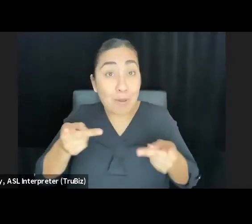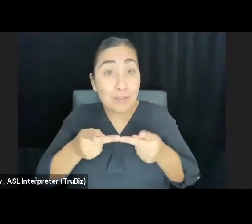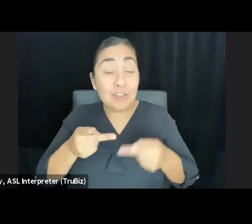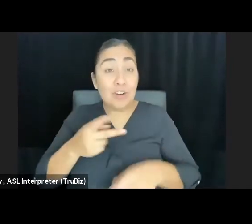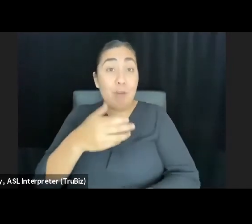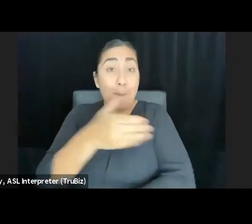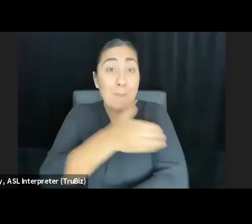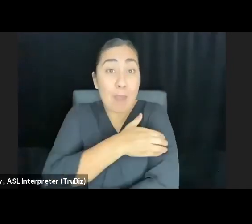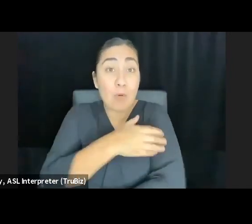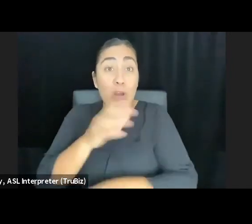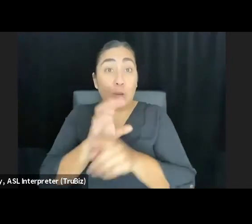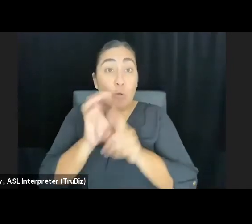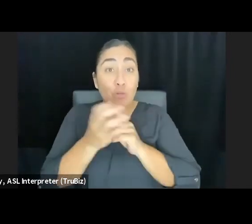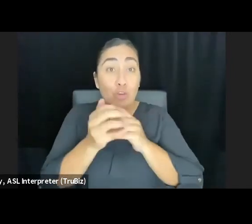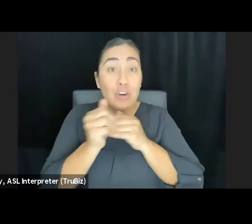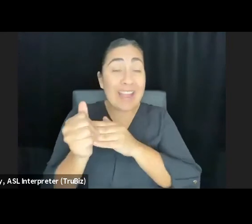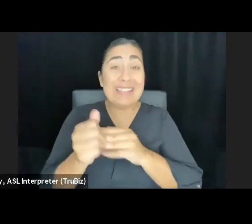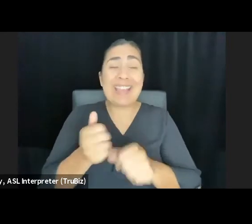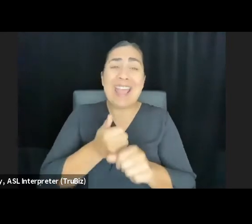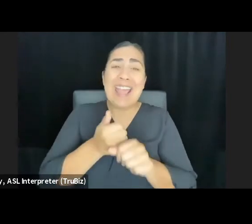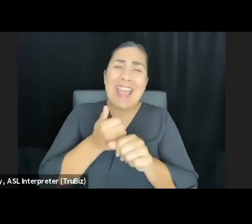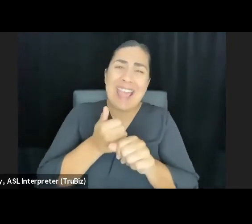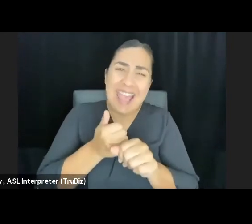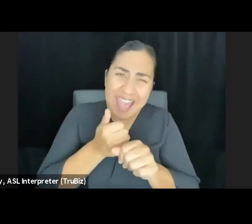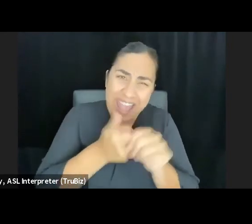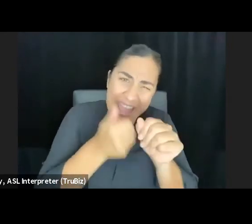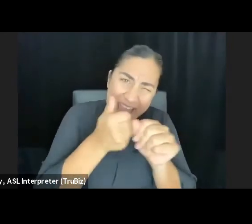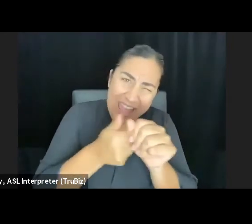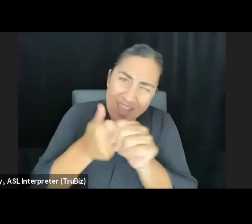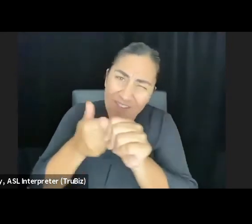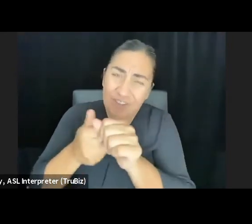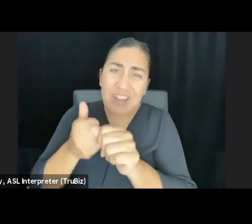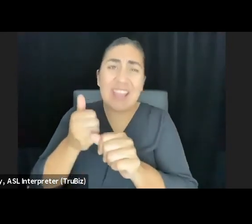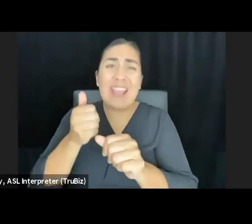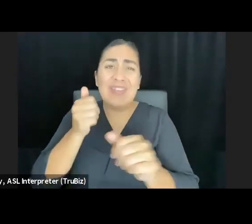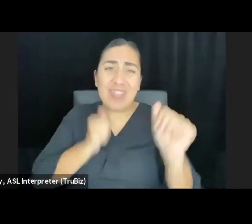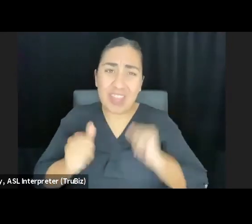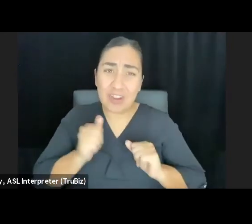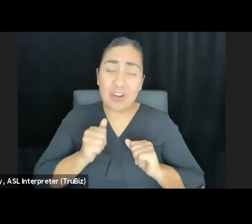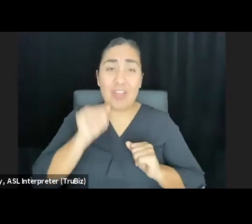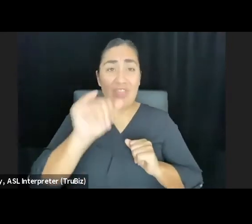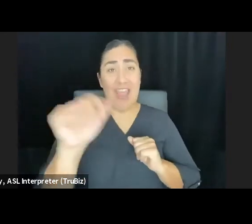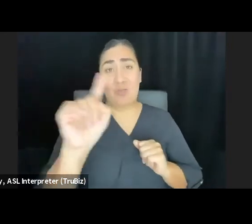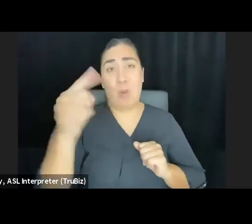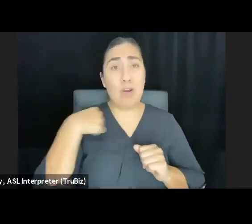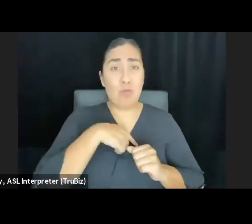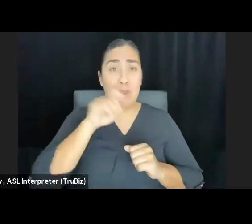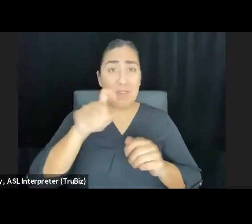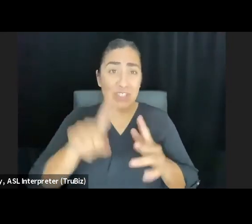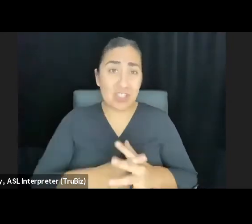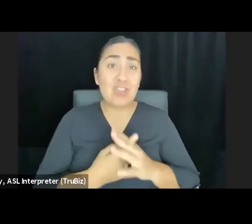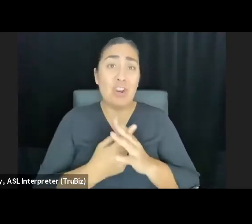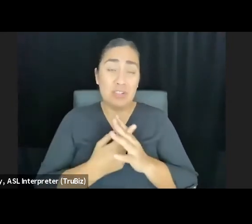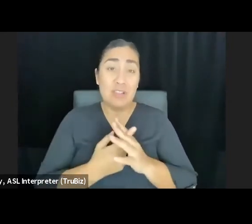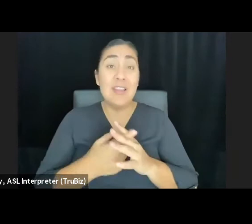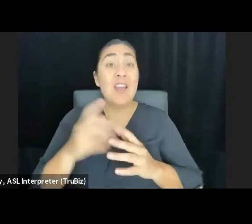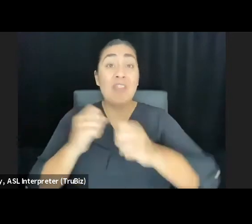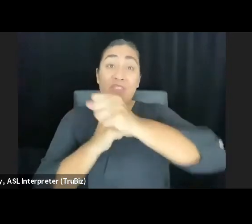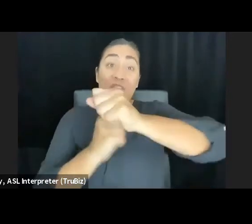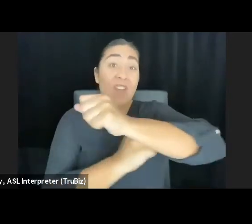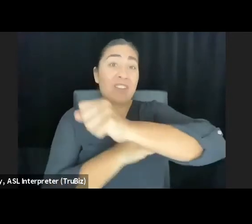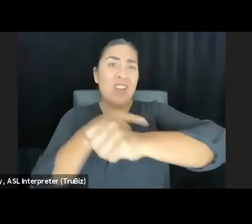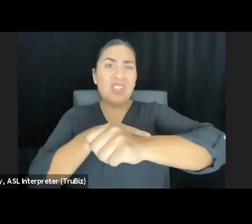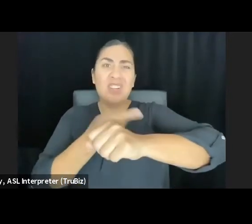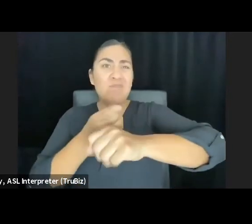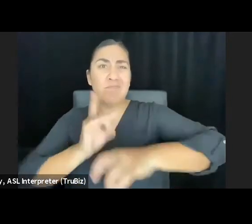guidance. Every single theater company, that's where we have to start. Again, the foundation is rotten. We have to start with the foundation and then build social justice